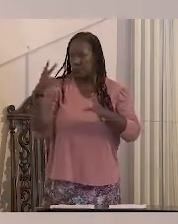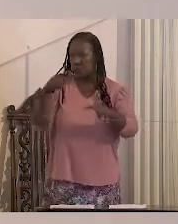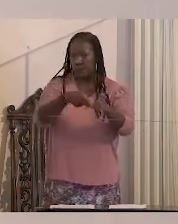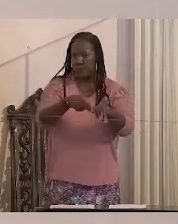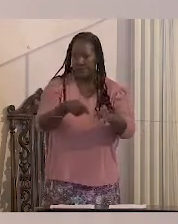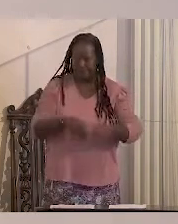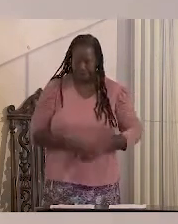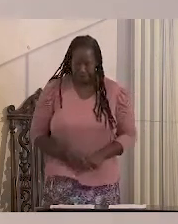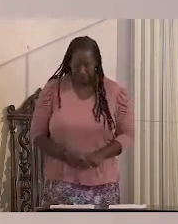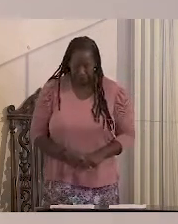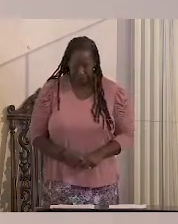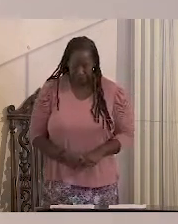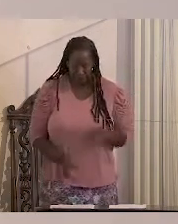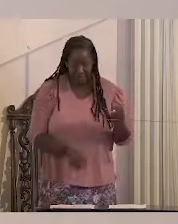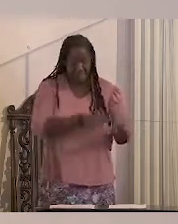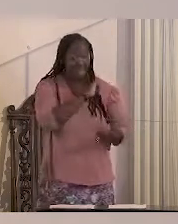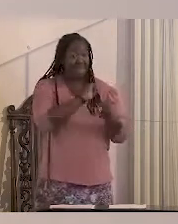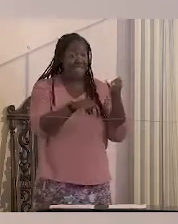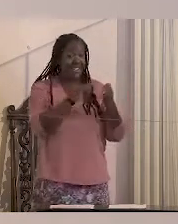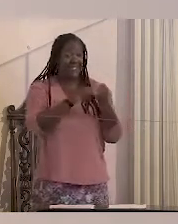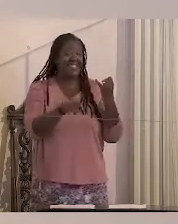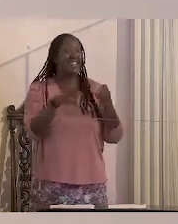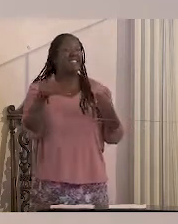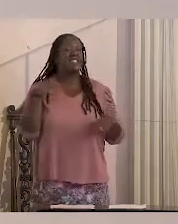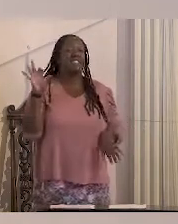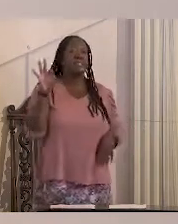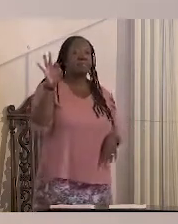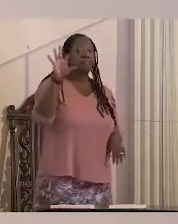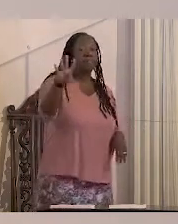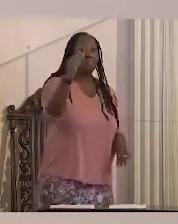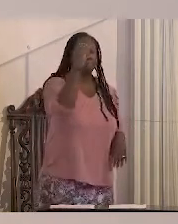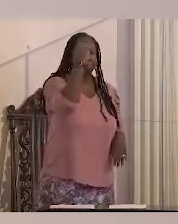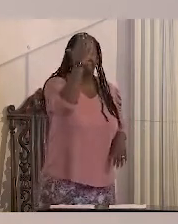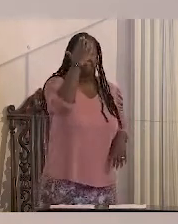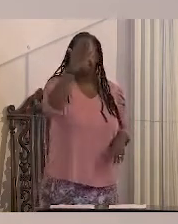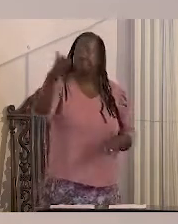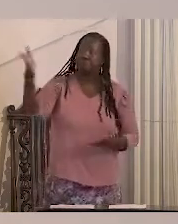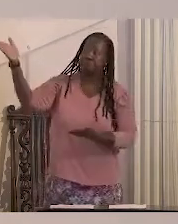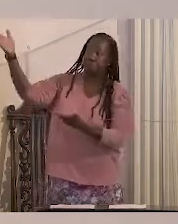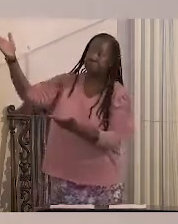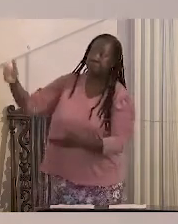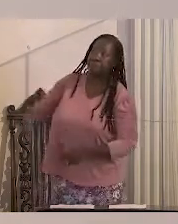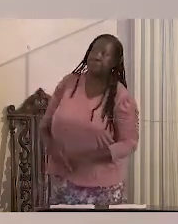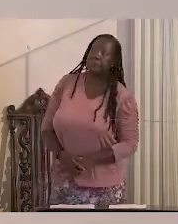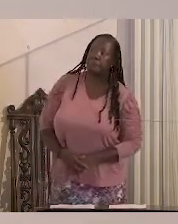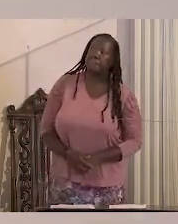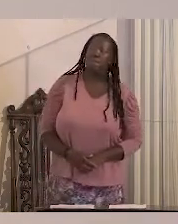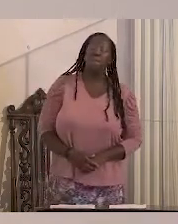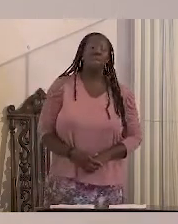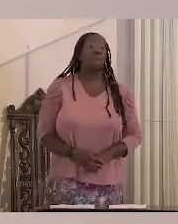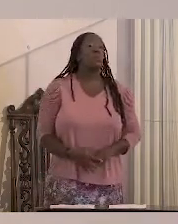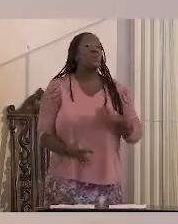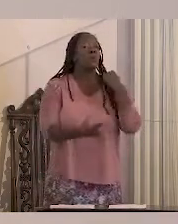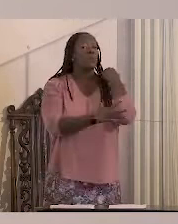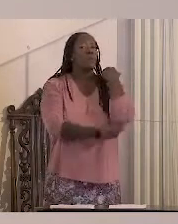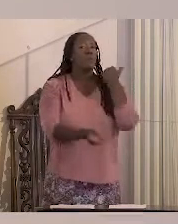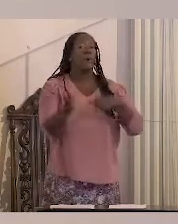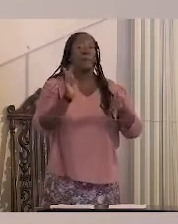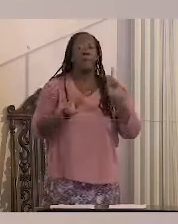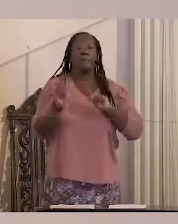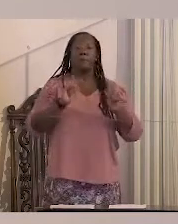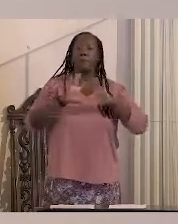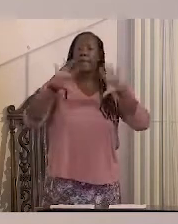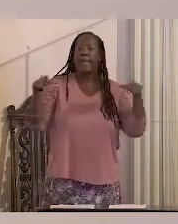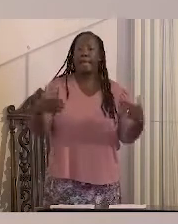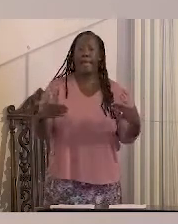And finally, this is just a save the date announcement. The Poor People's Campaign will be here in full force